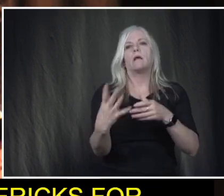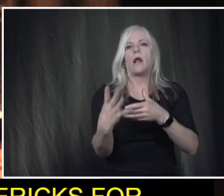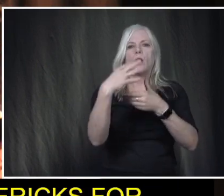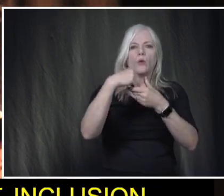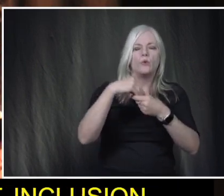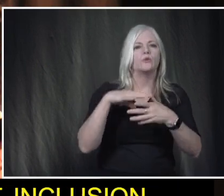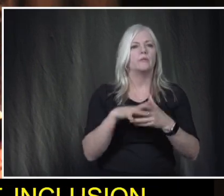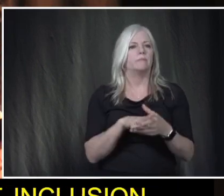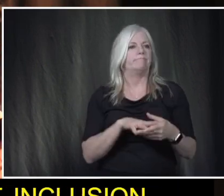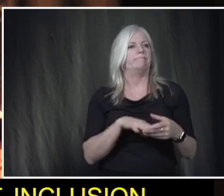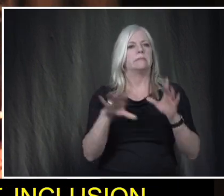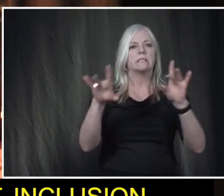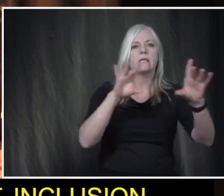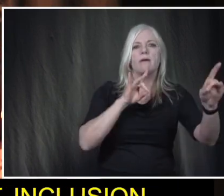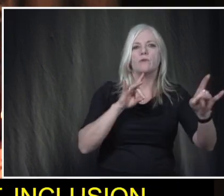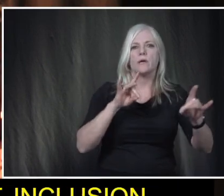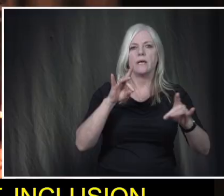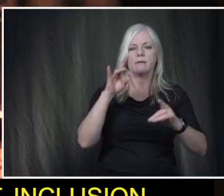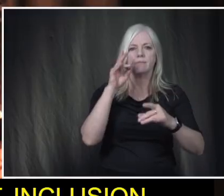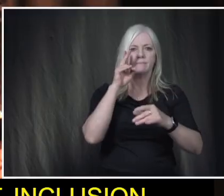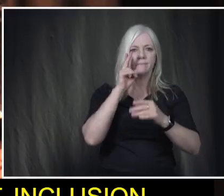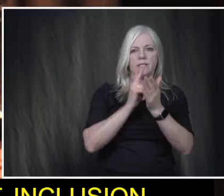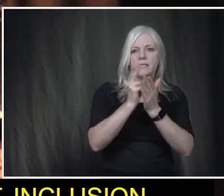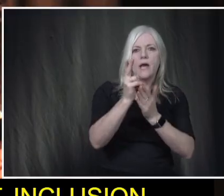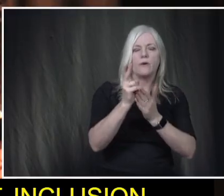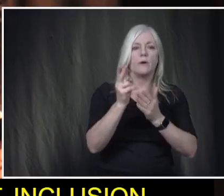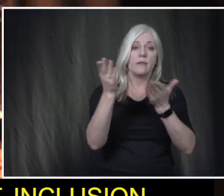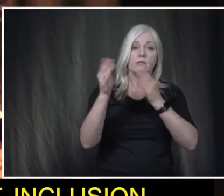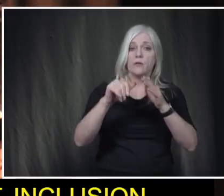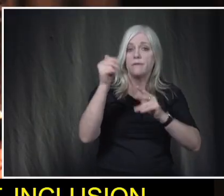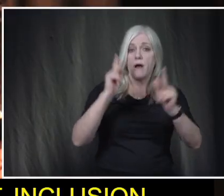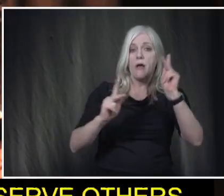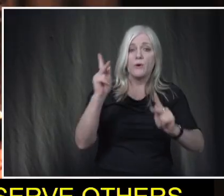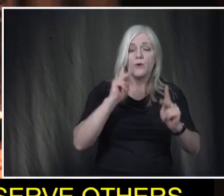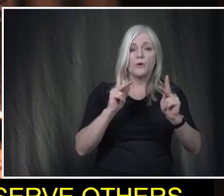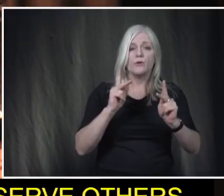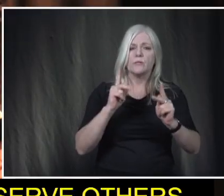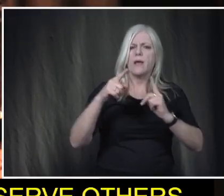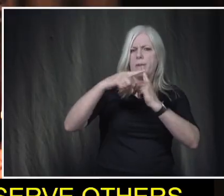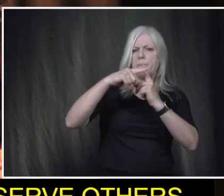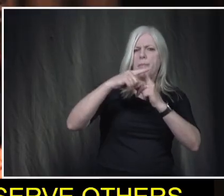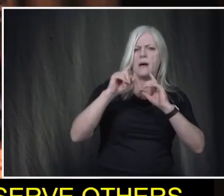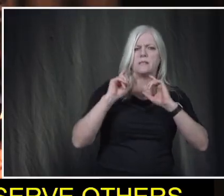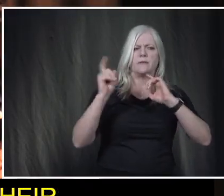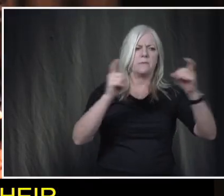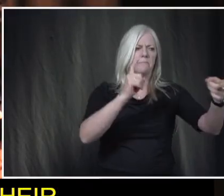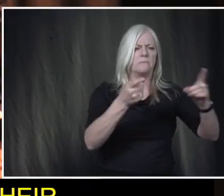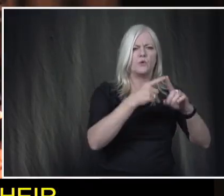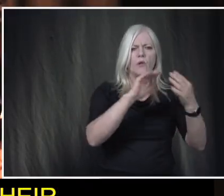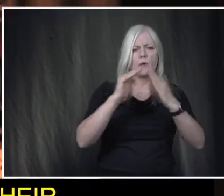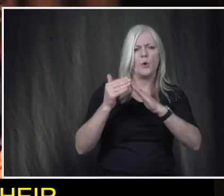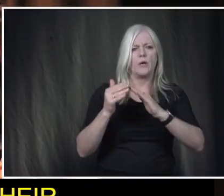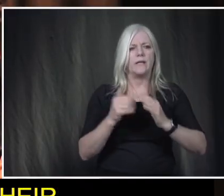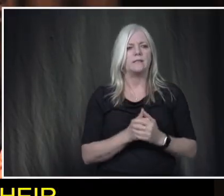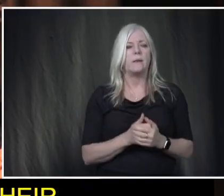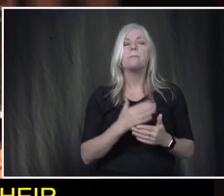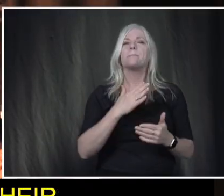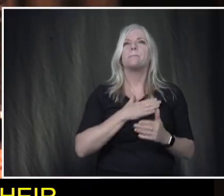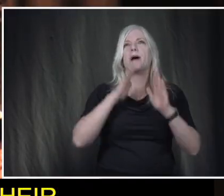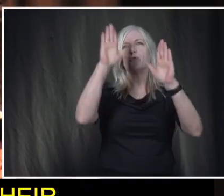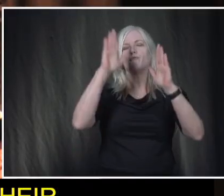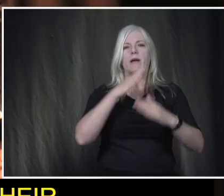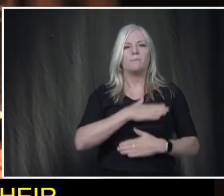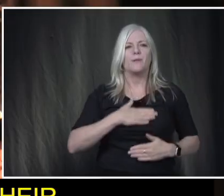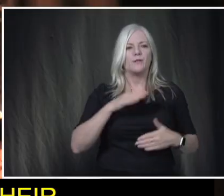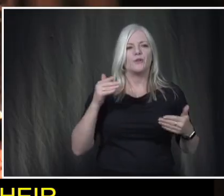discovery, and integrity. They serve others and contribute positively to their communities. It is my great pleasure